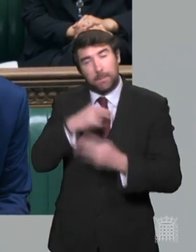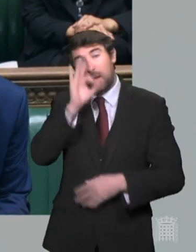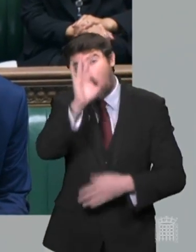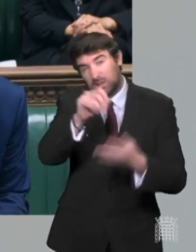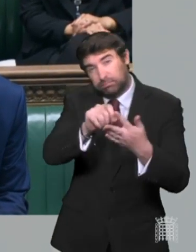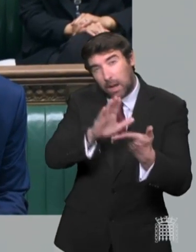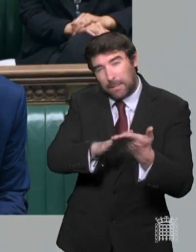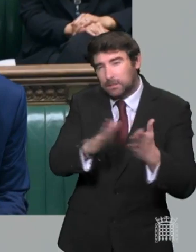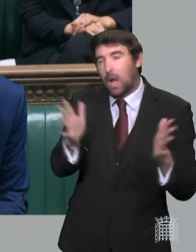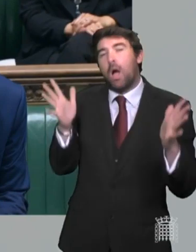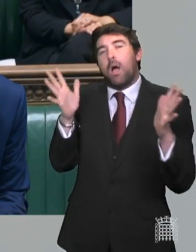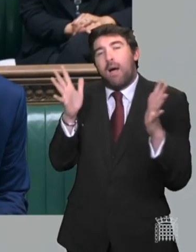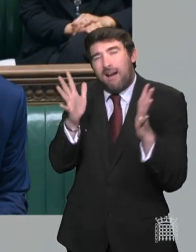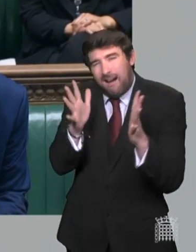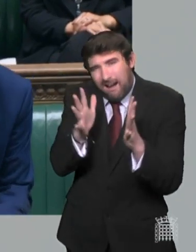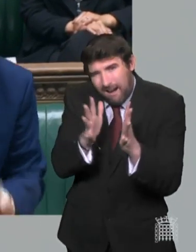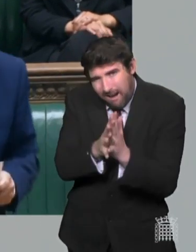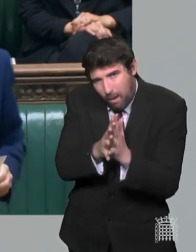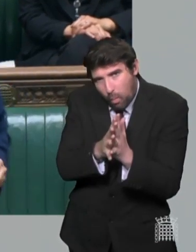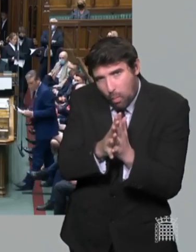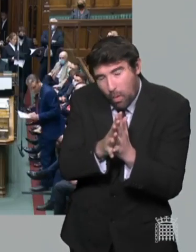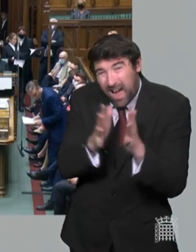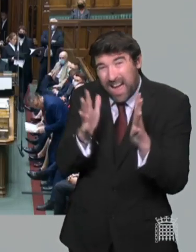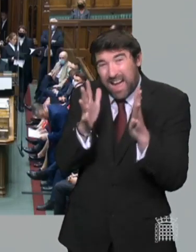£86,000 without selling their home?